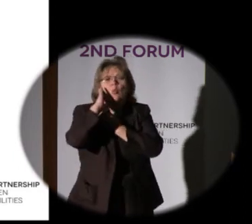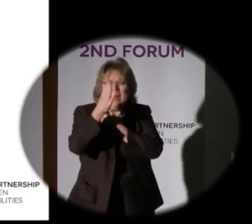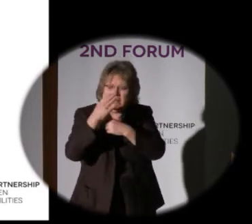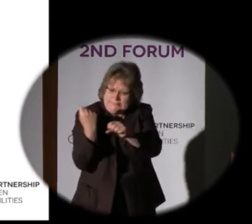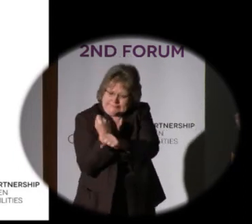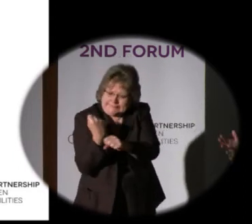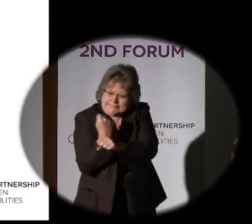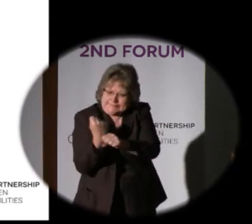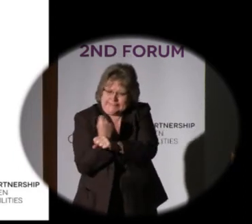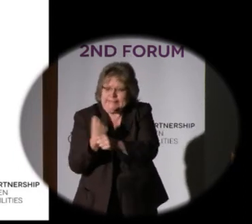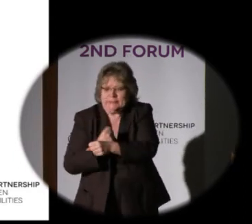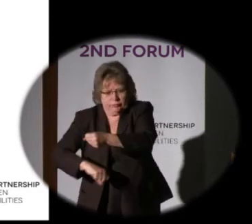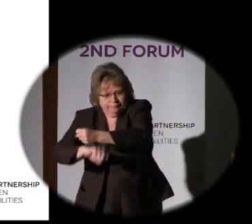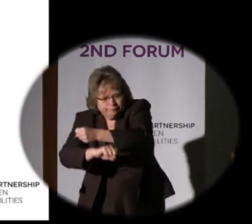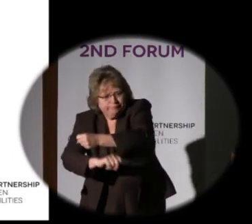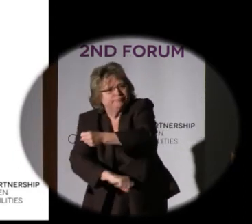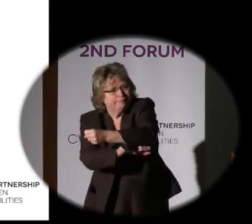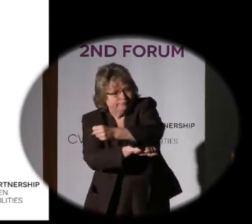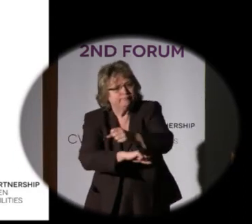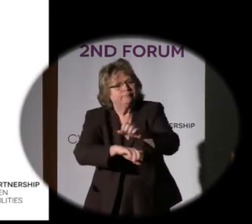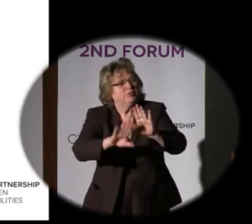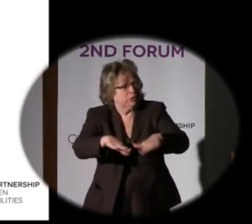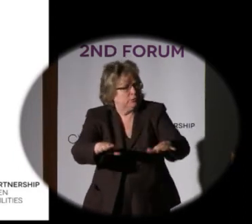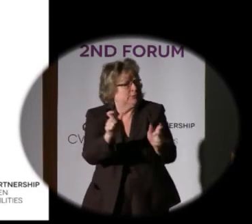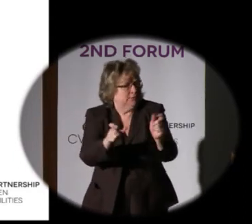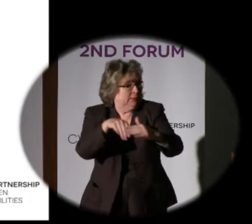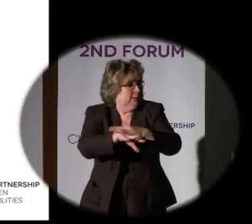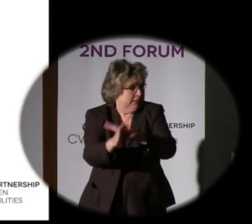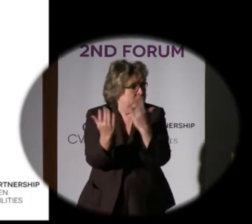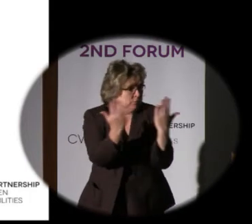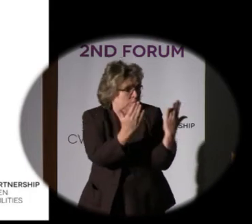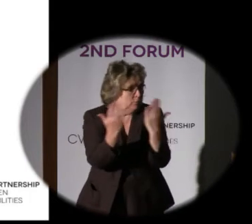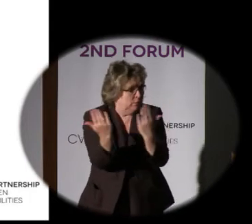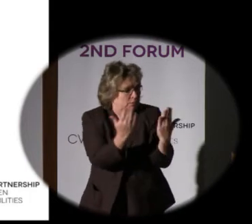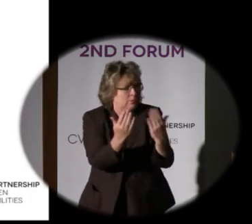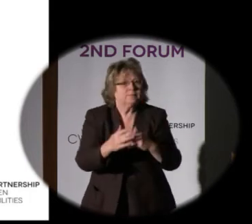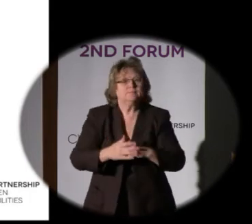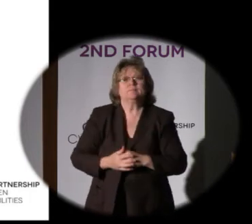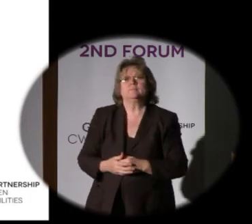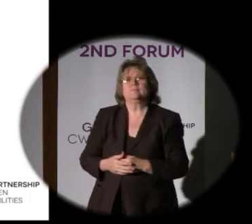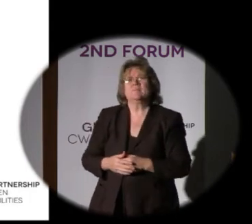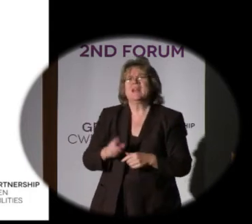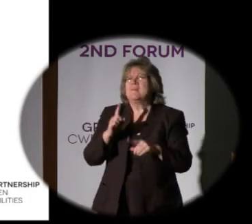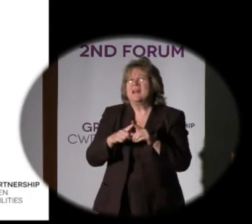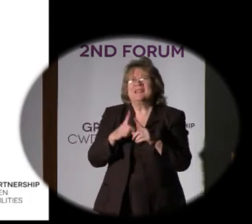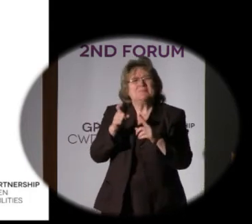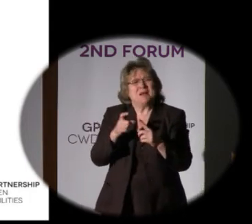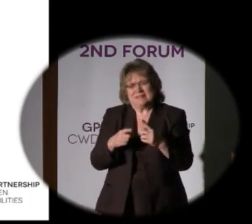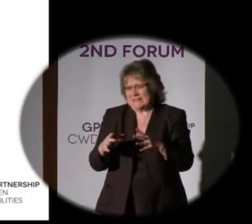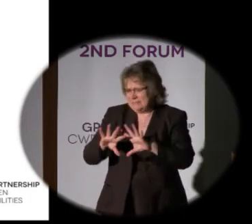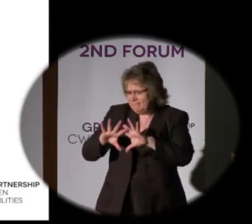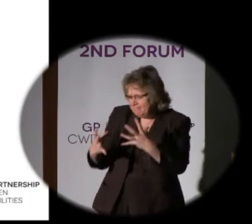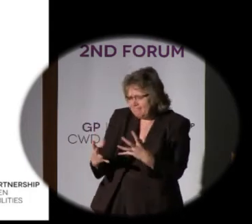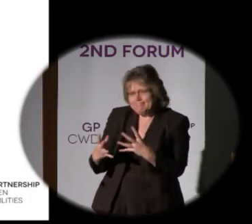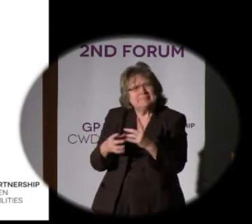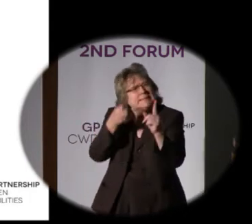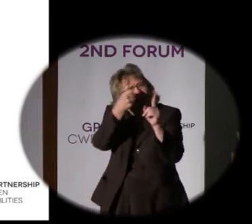again, from all development partners. Influencing the international development agenda, post-2015.